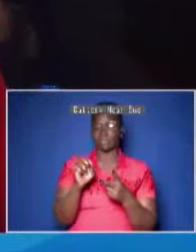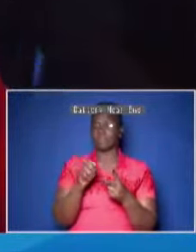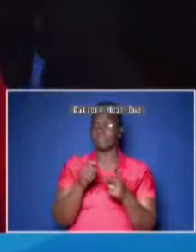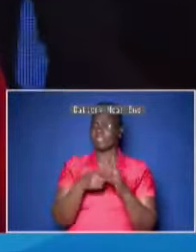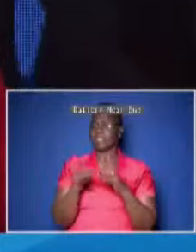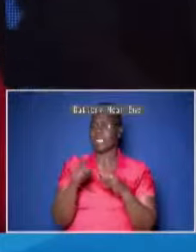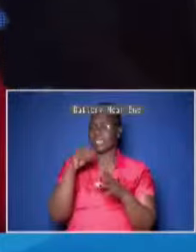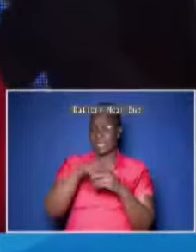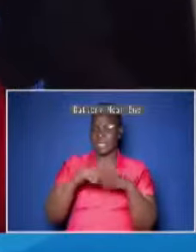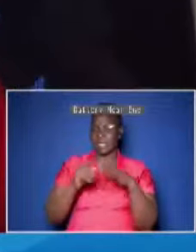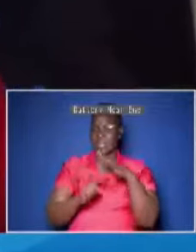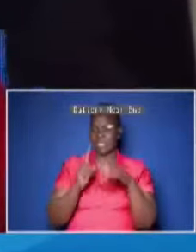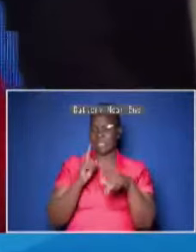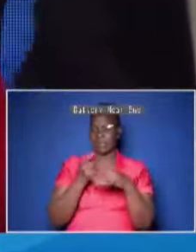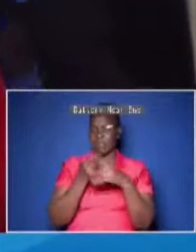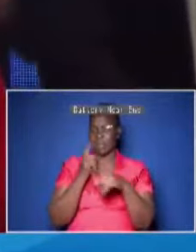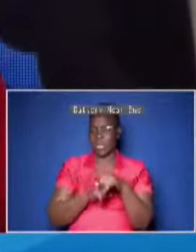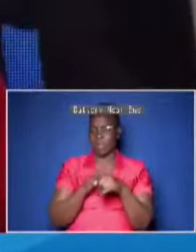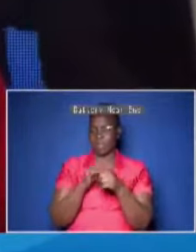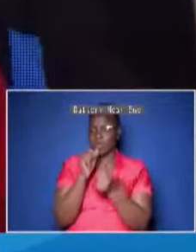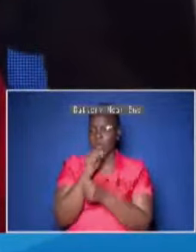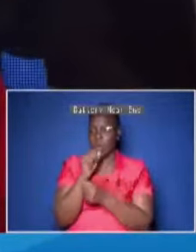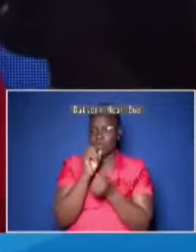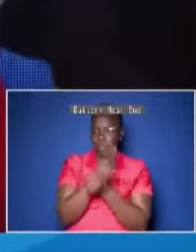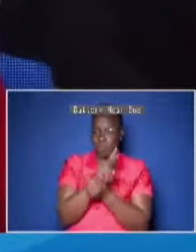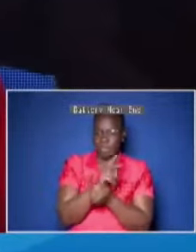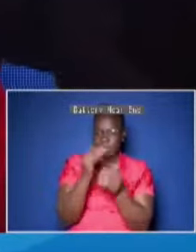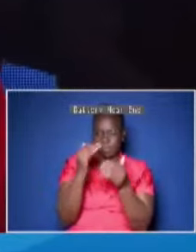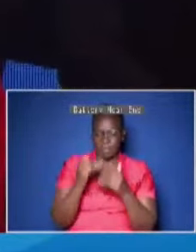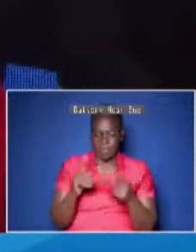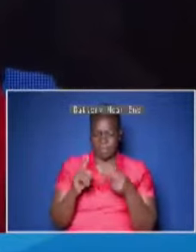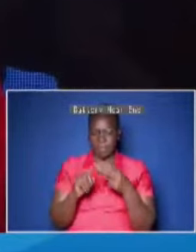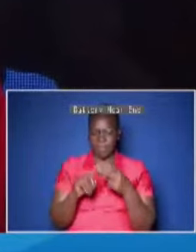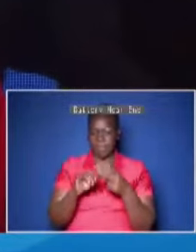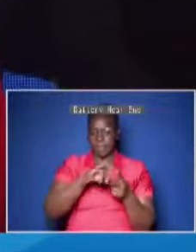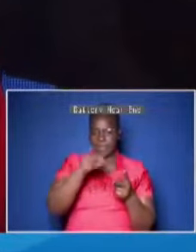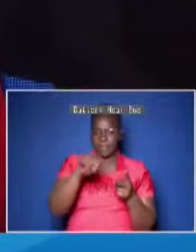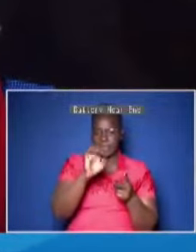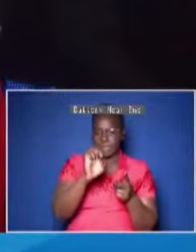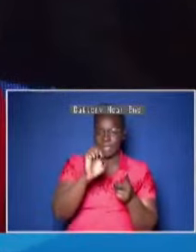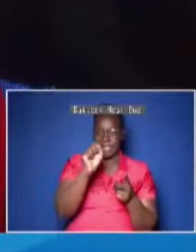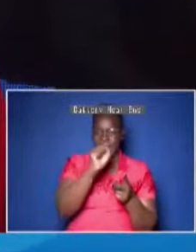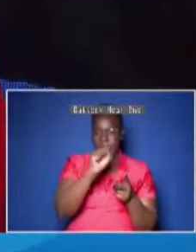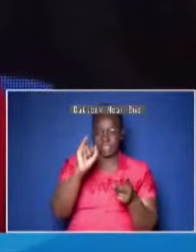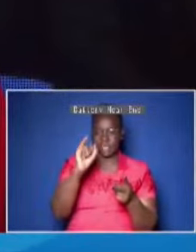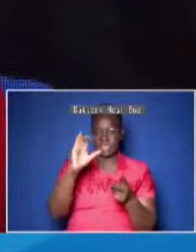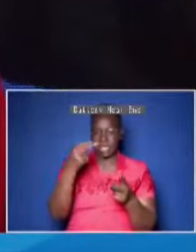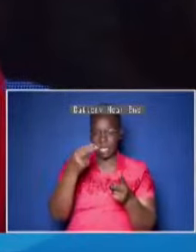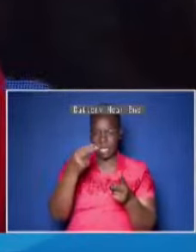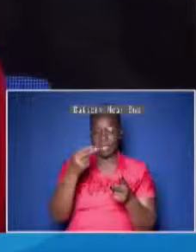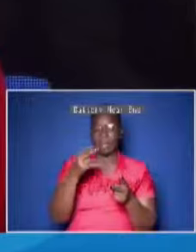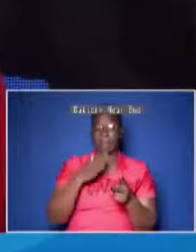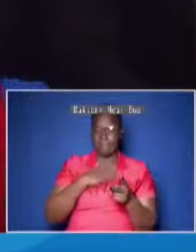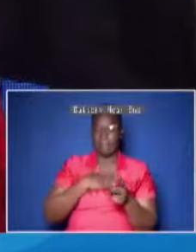Mich Jess is my daughter my real